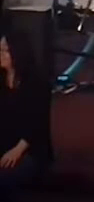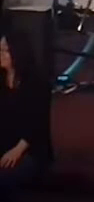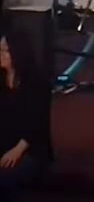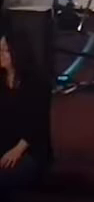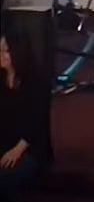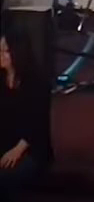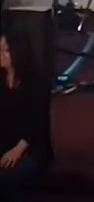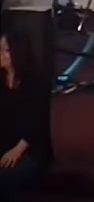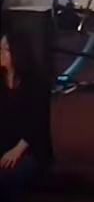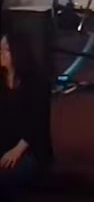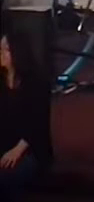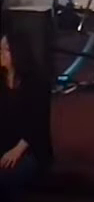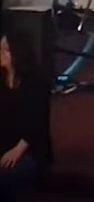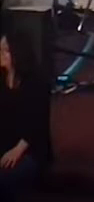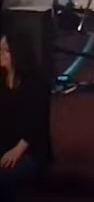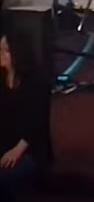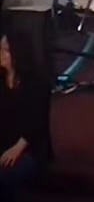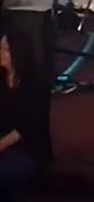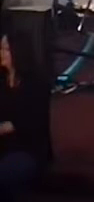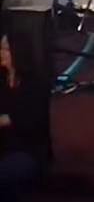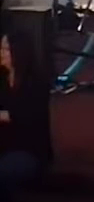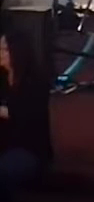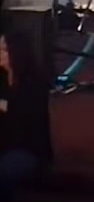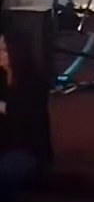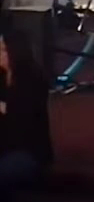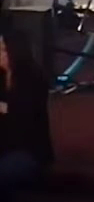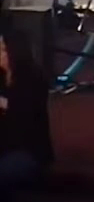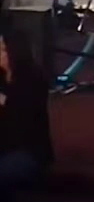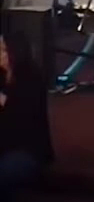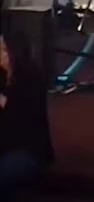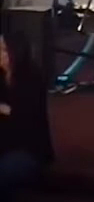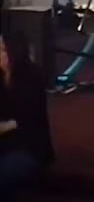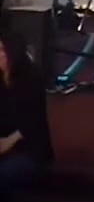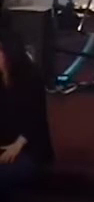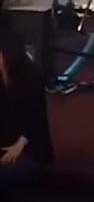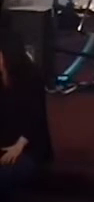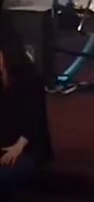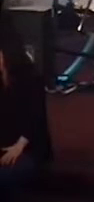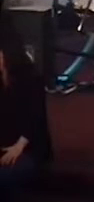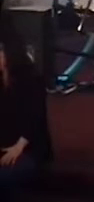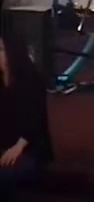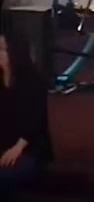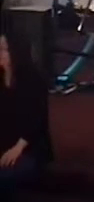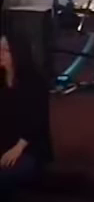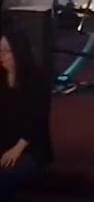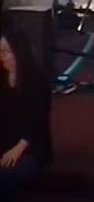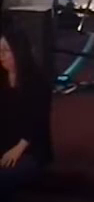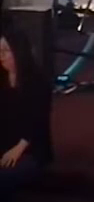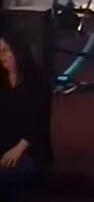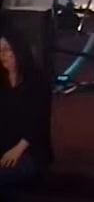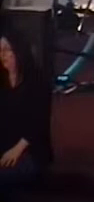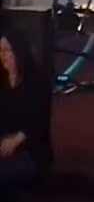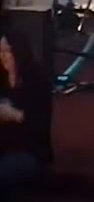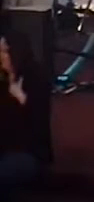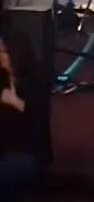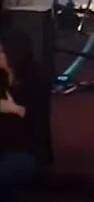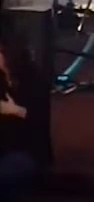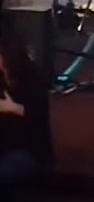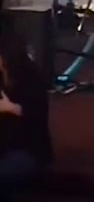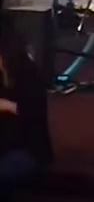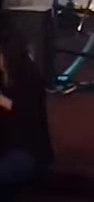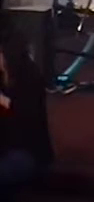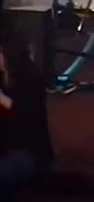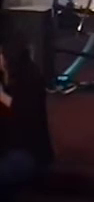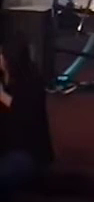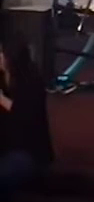such devotion." The word devotion here means addiction. It's kind of cool to think about. Have an addiction to